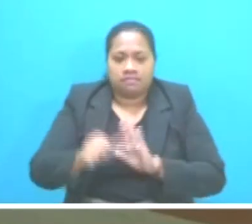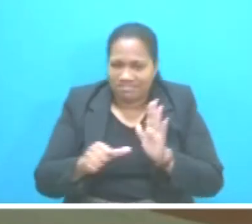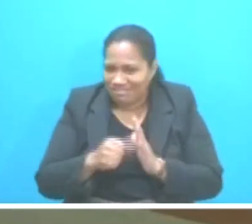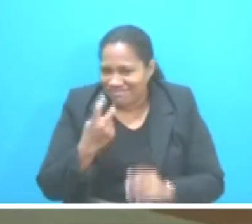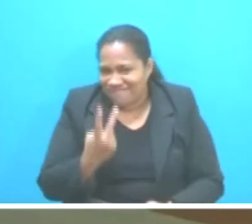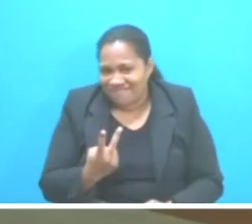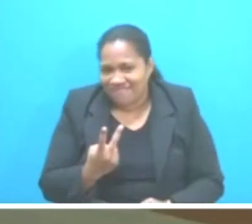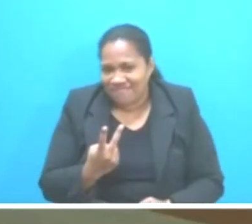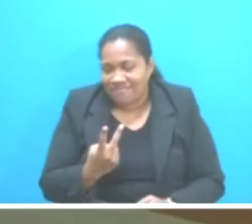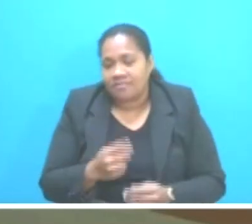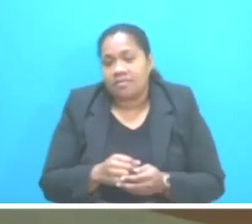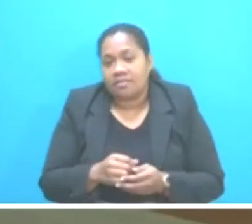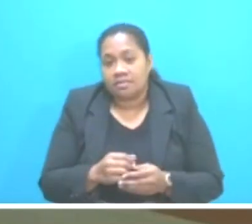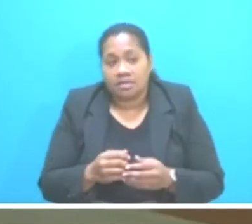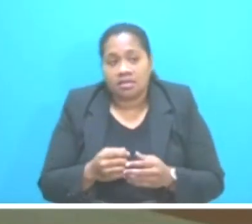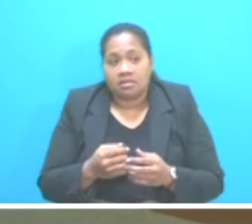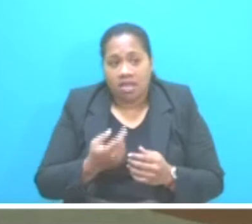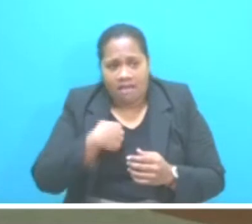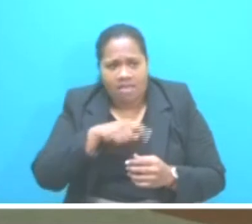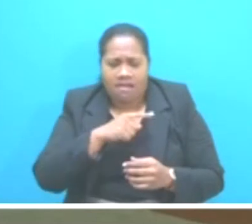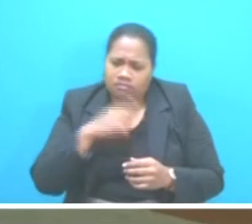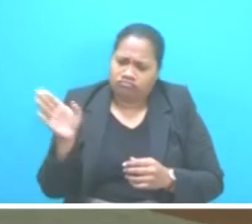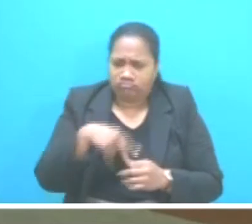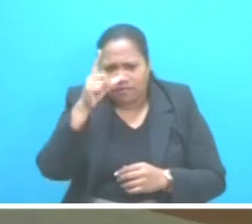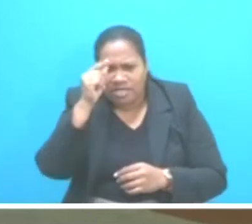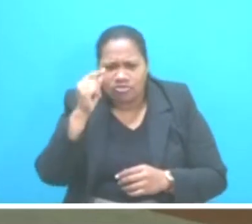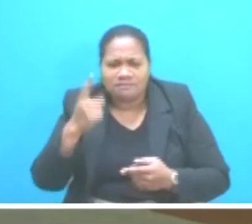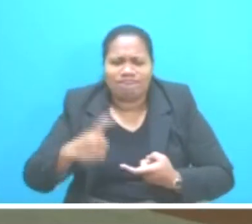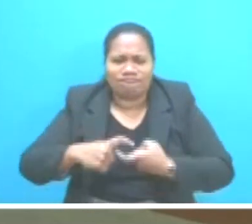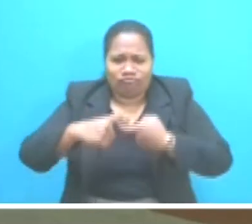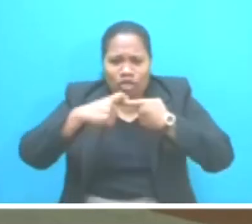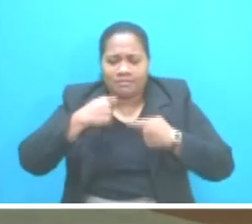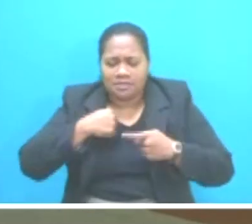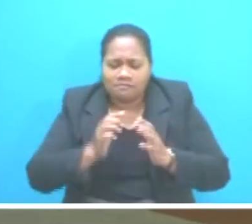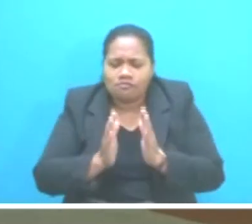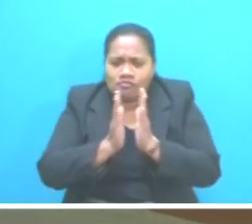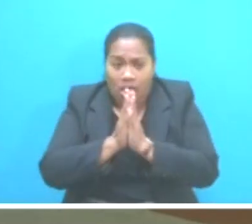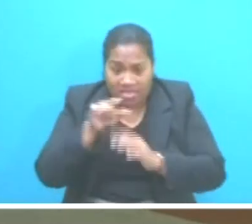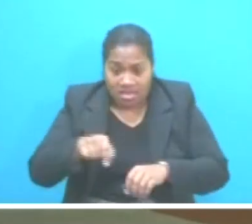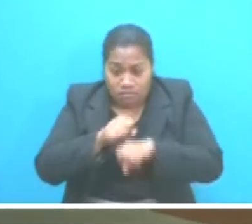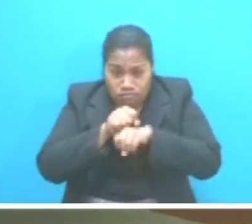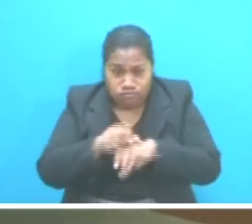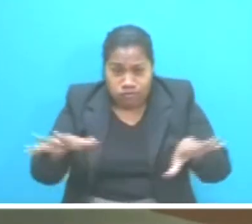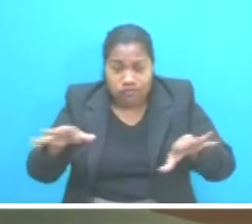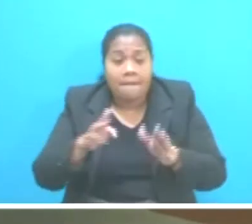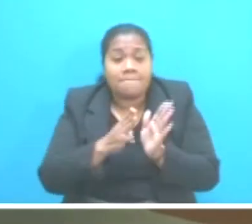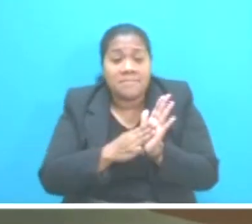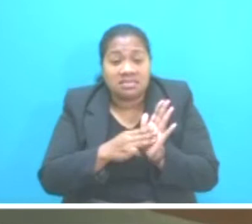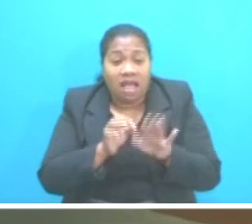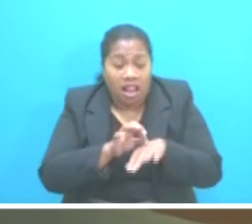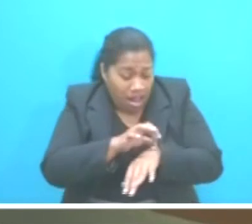I ask every Fijian to join me in prayer that this outbreak is quickly contained and the Samoan